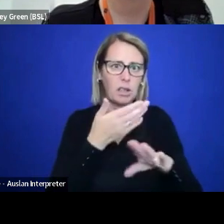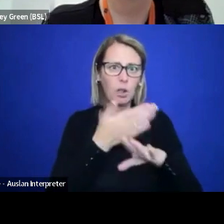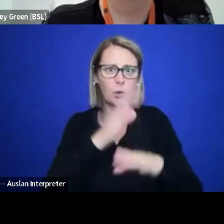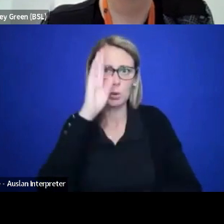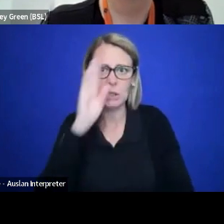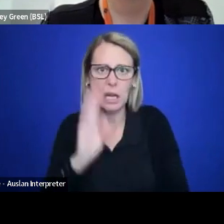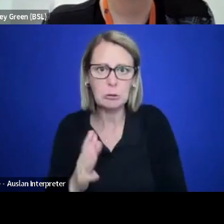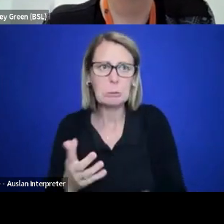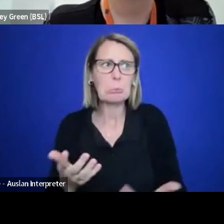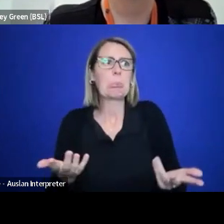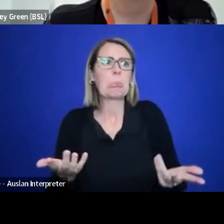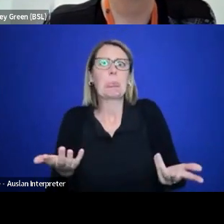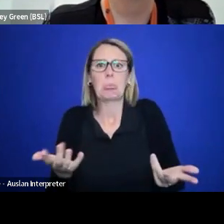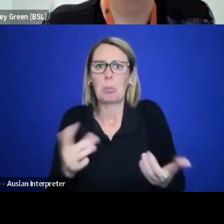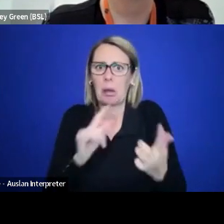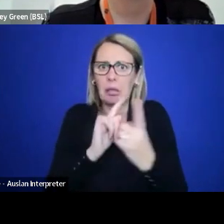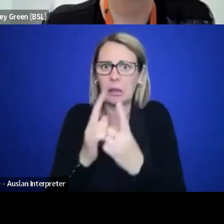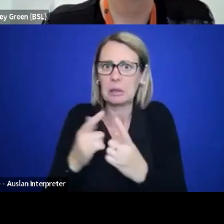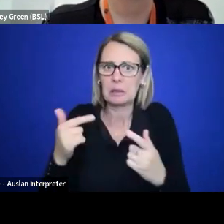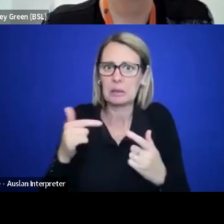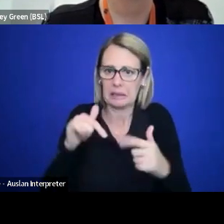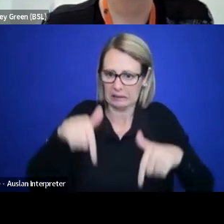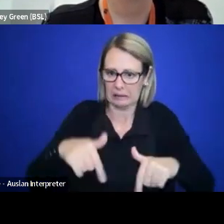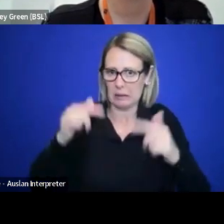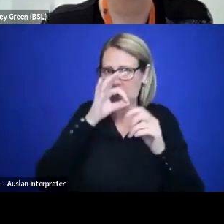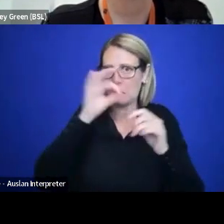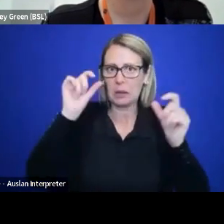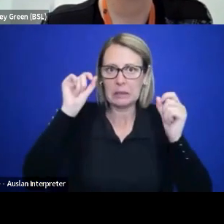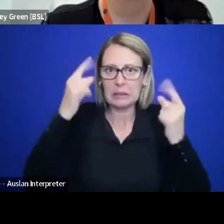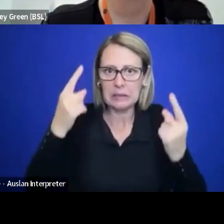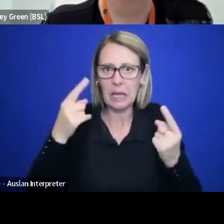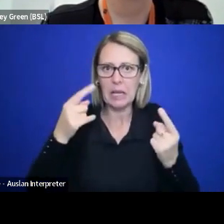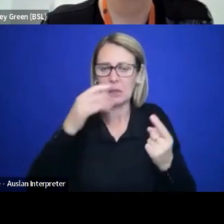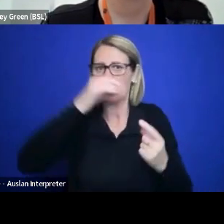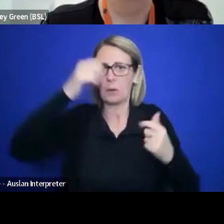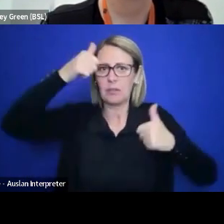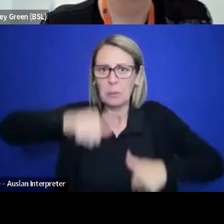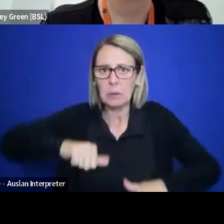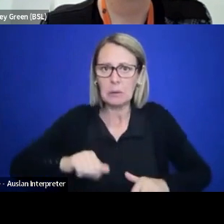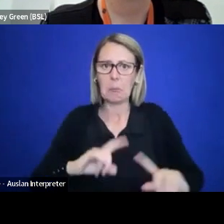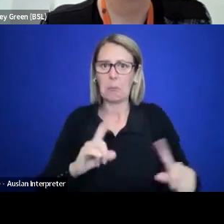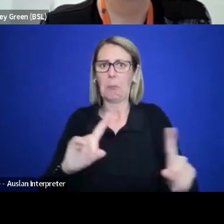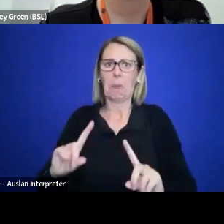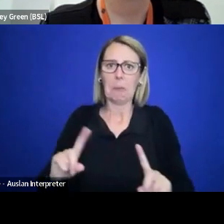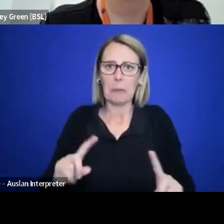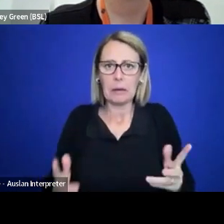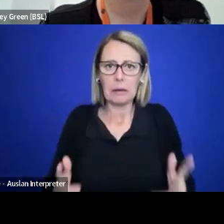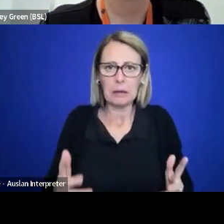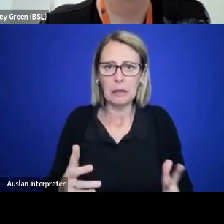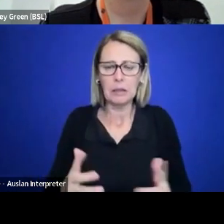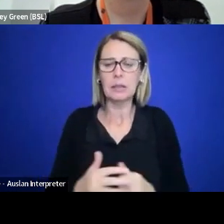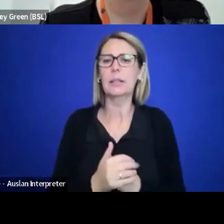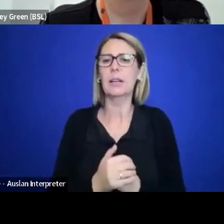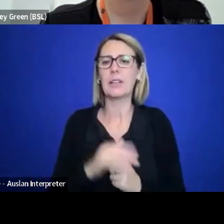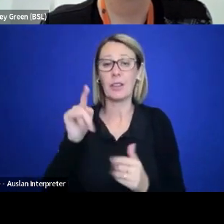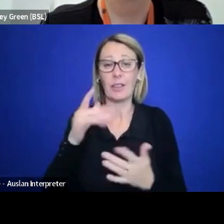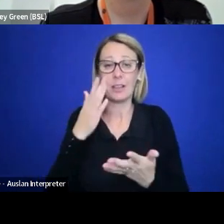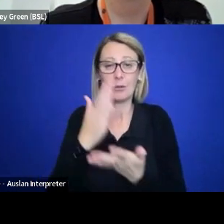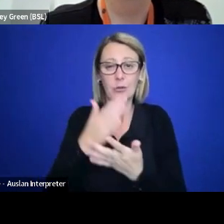There are things here that I don't understand or that I'm so unfamiliar with. And that there's a real mental